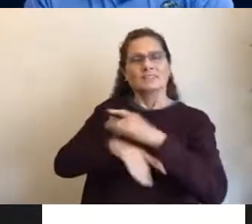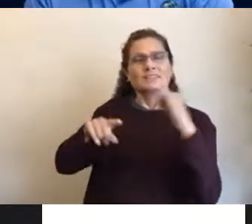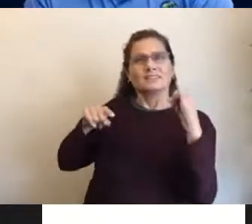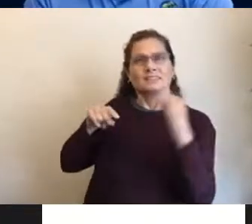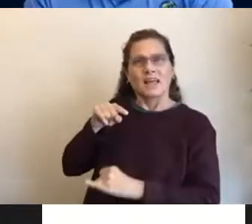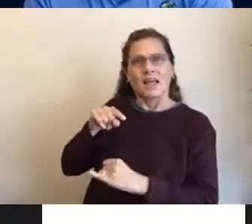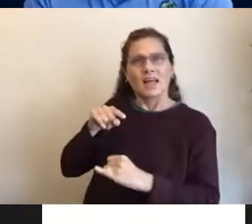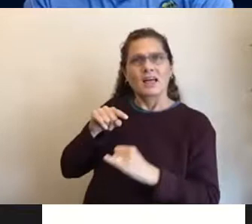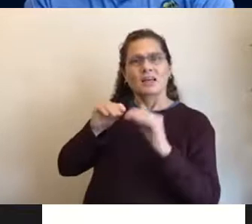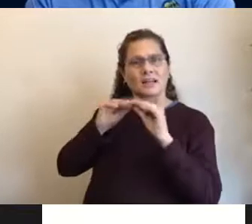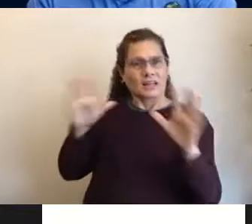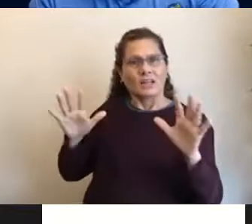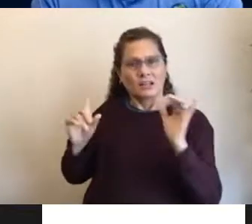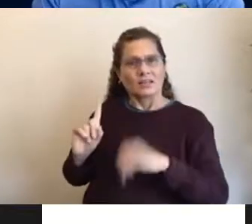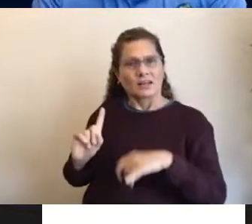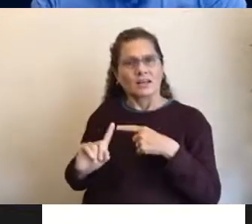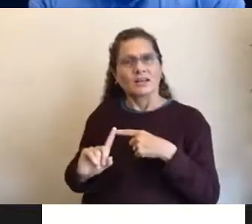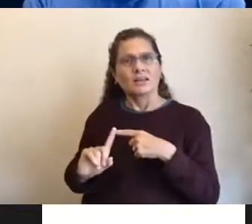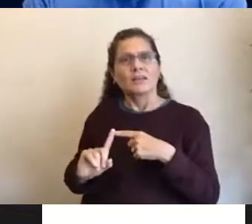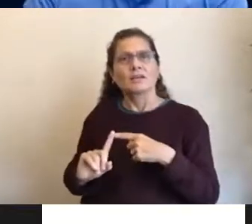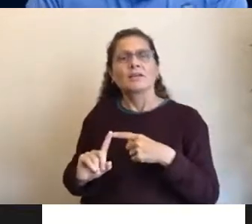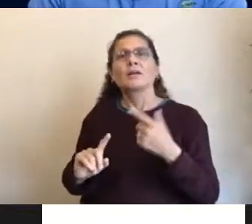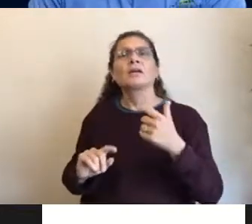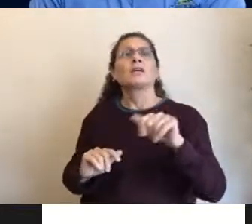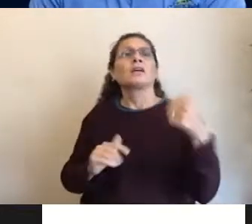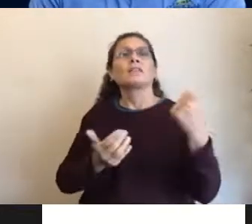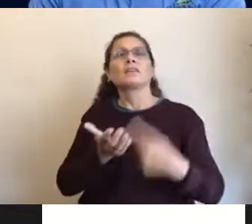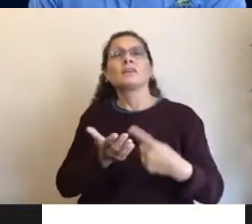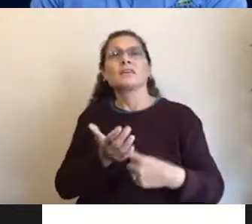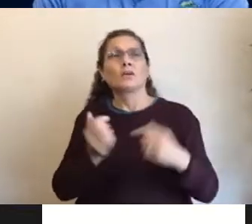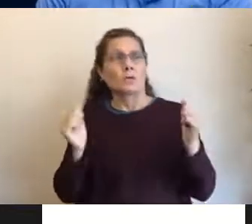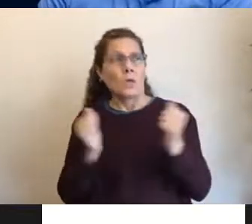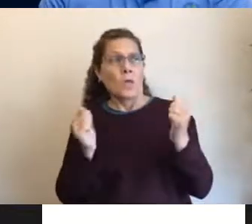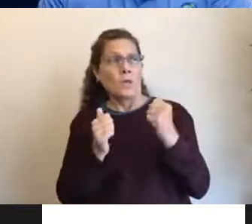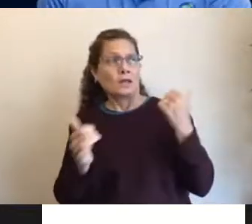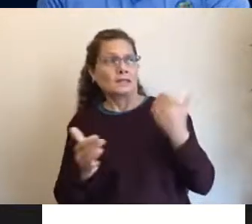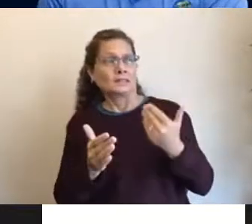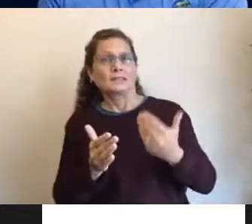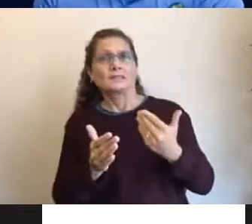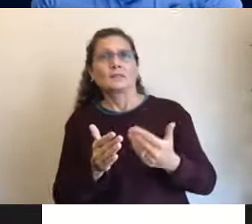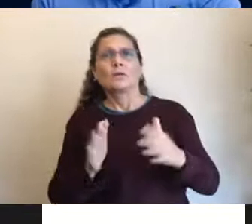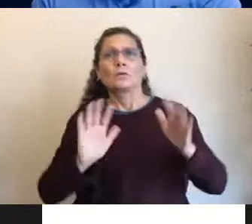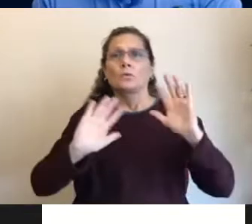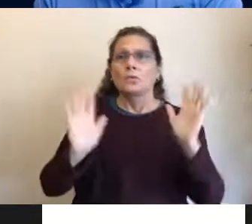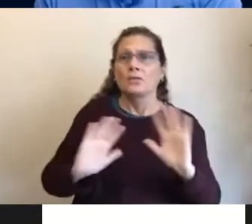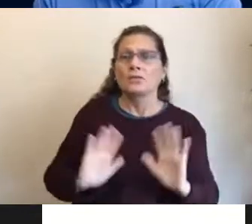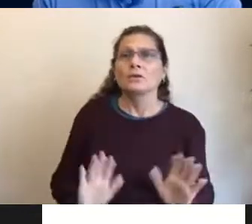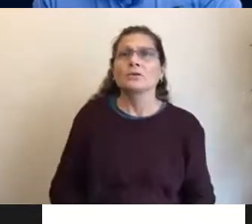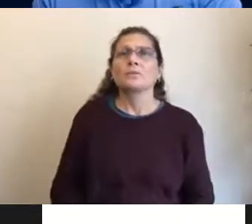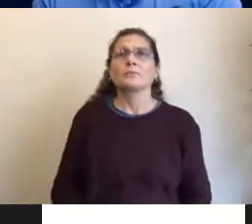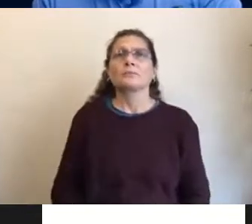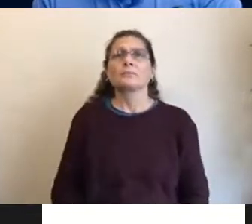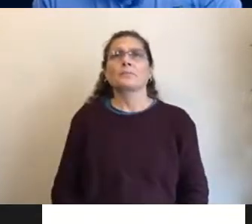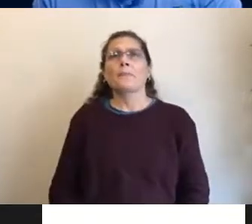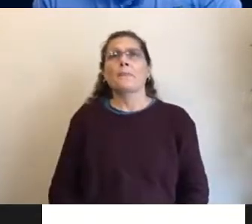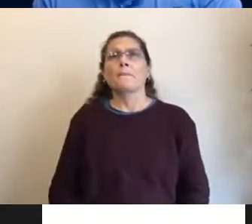that's important is just the idea, we're seeing it around us. We're heading into colder weather, the fall, the winter. There is an end in sight to this. We won't be doing